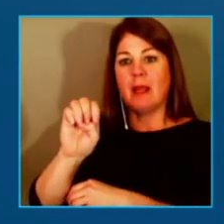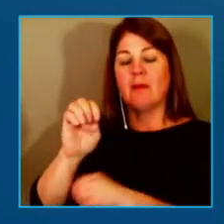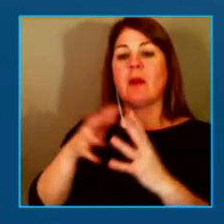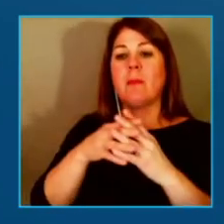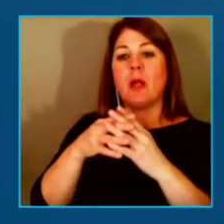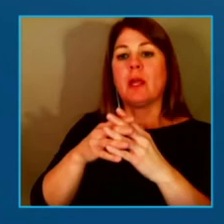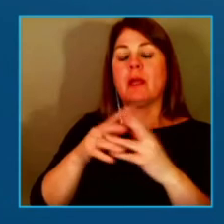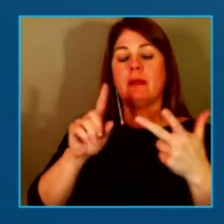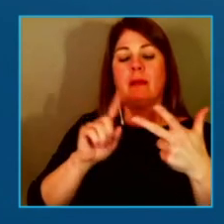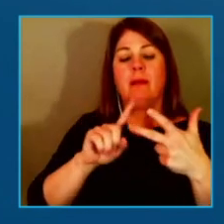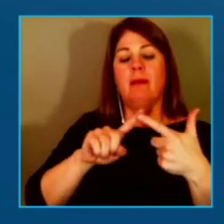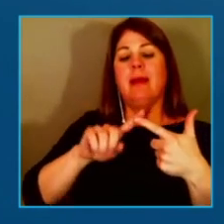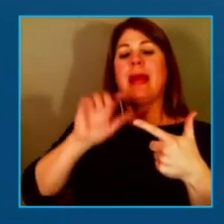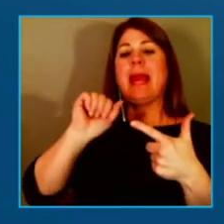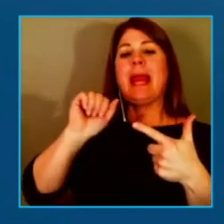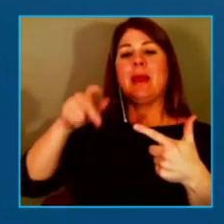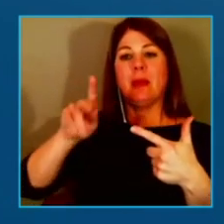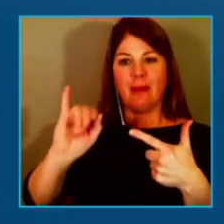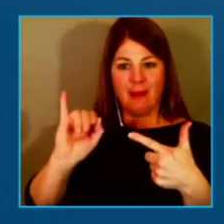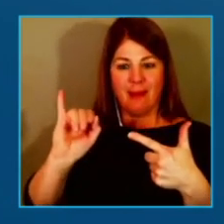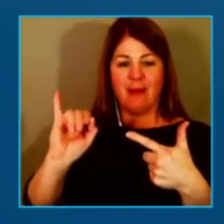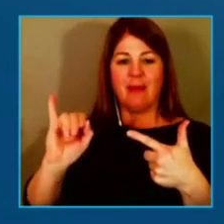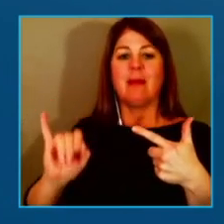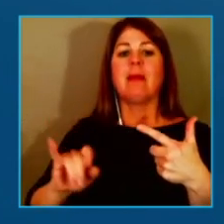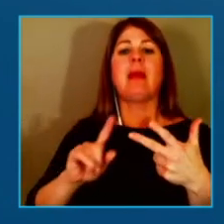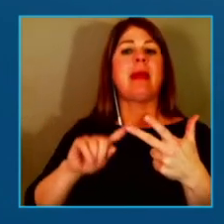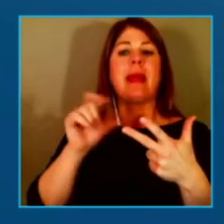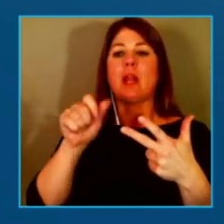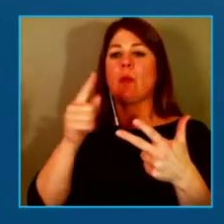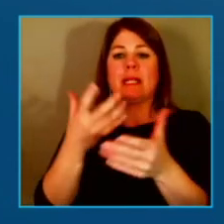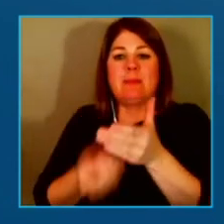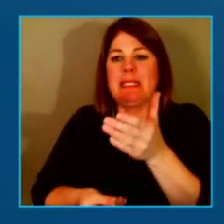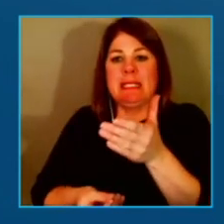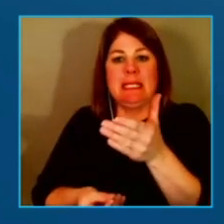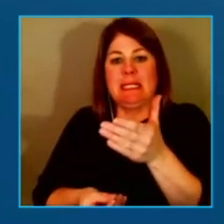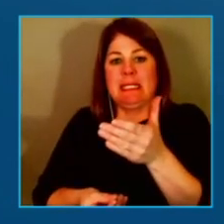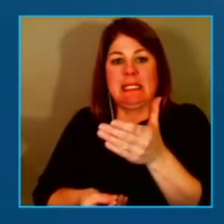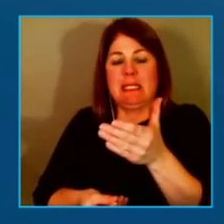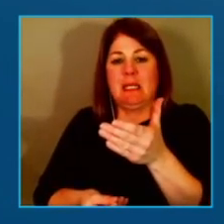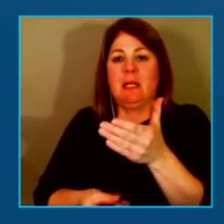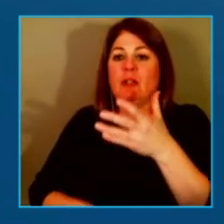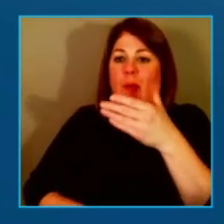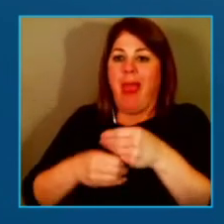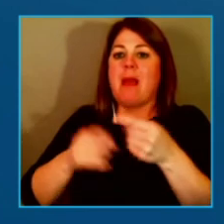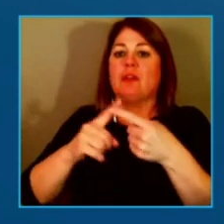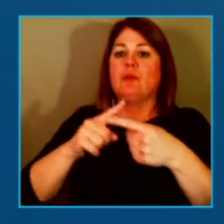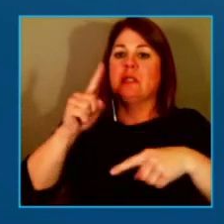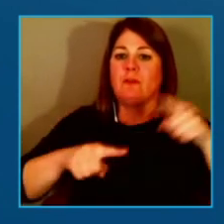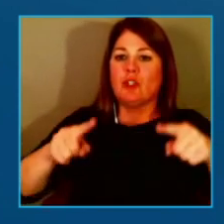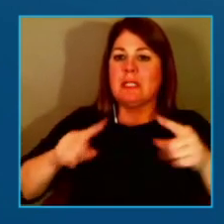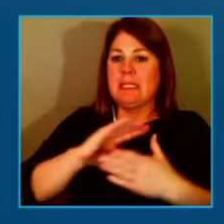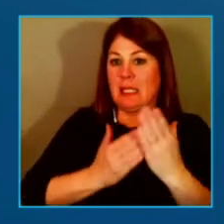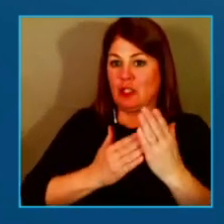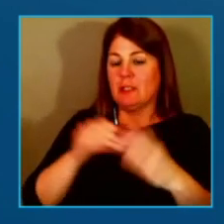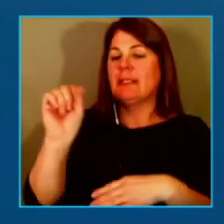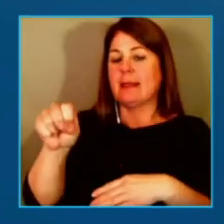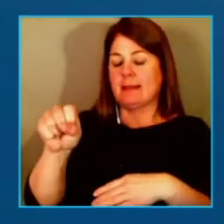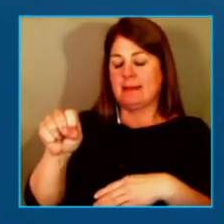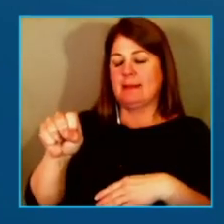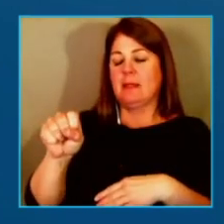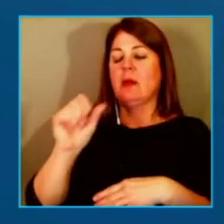and anybody that's missing that we just added to our diversity section. So yes, those will be